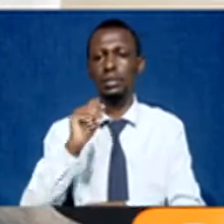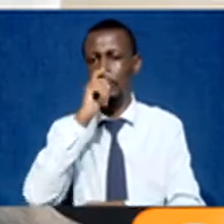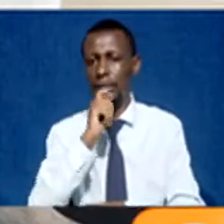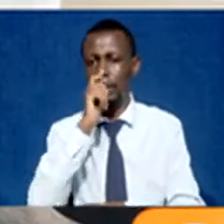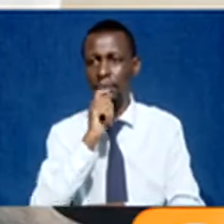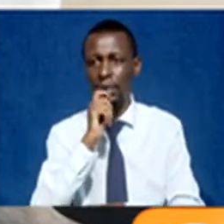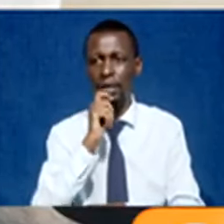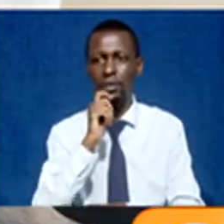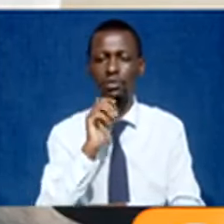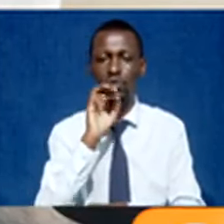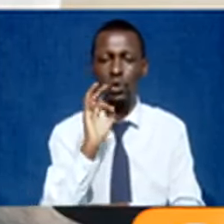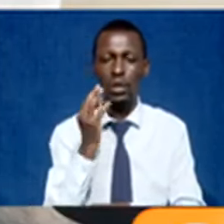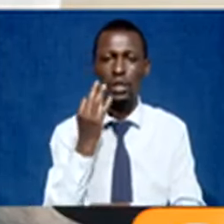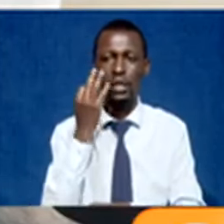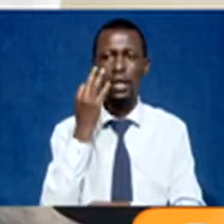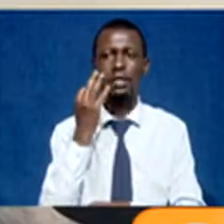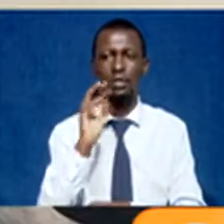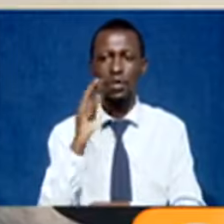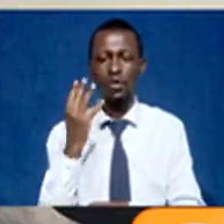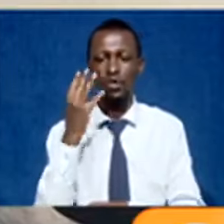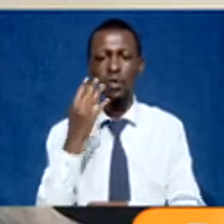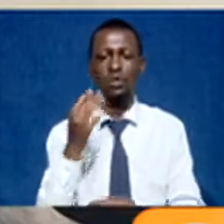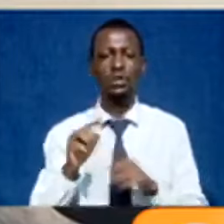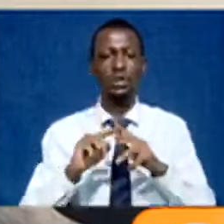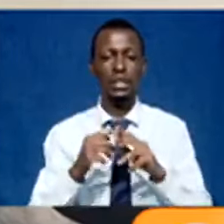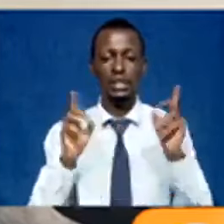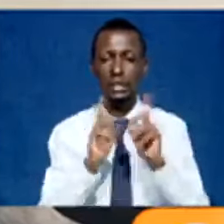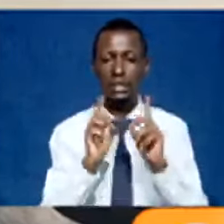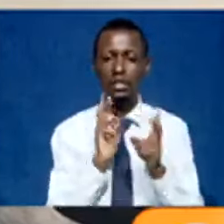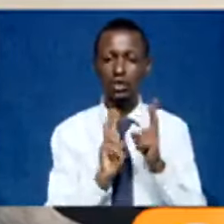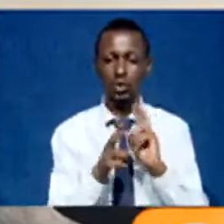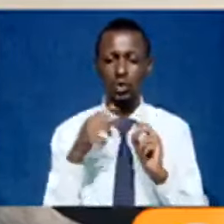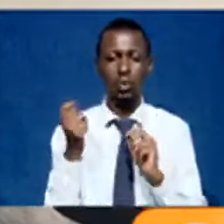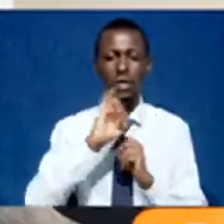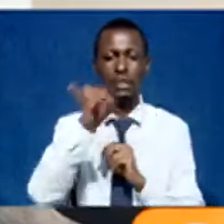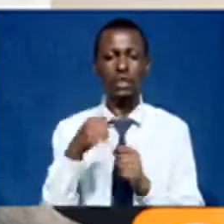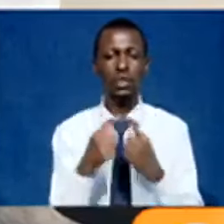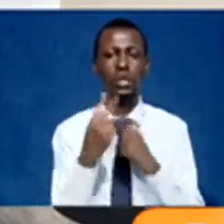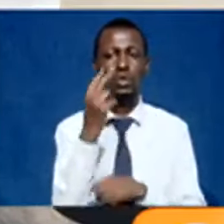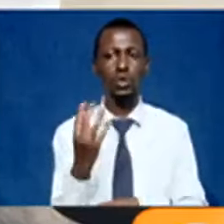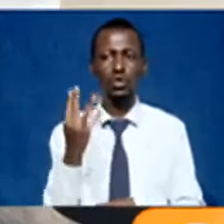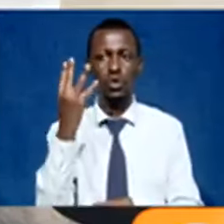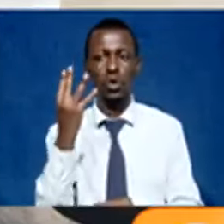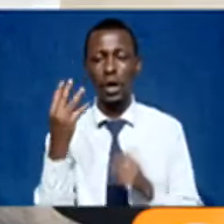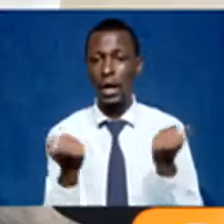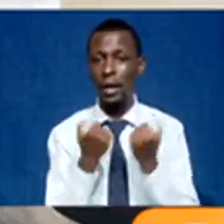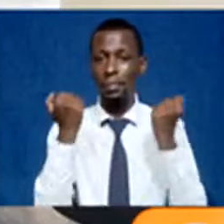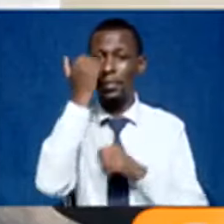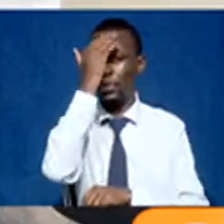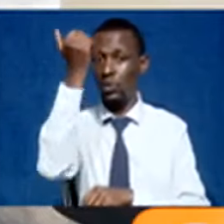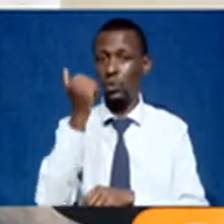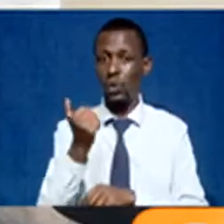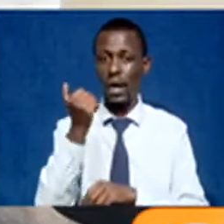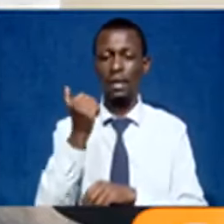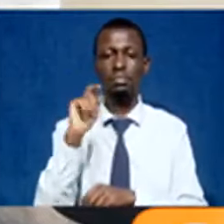traffic right with effect from 22nd of January 2024. So according to the Tanzanian authority, the move is in reciprocity of the